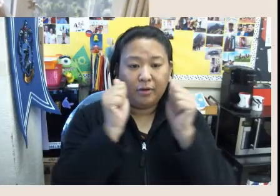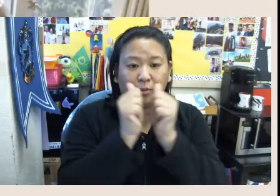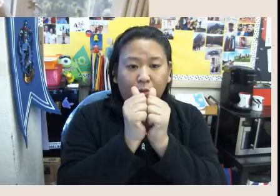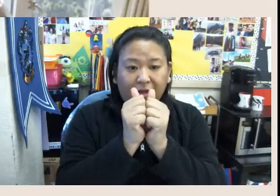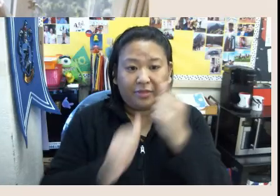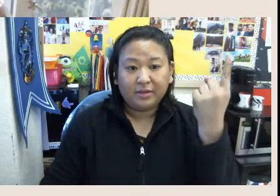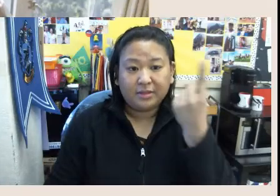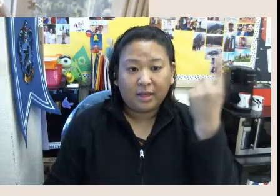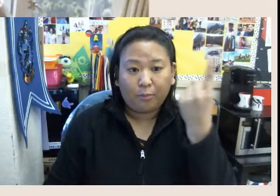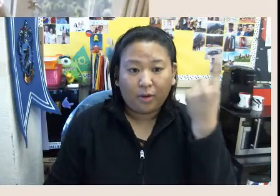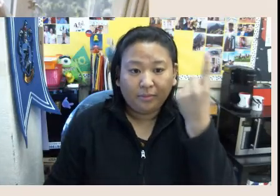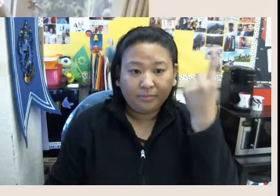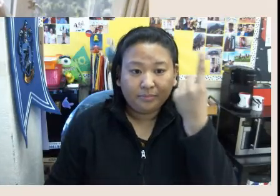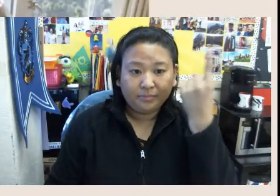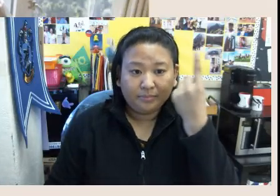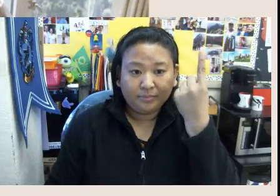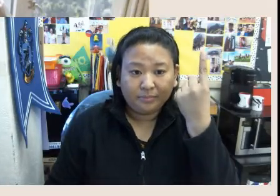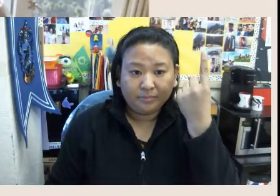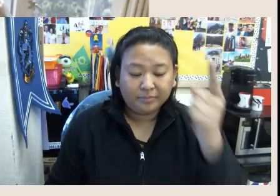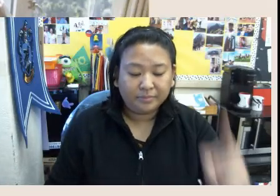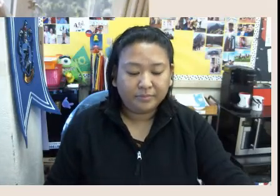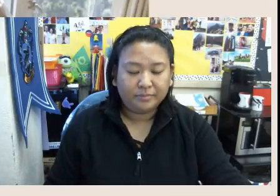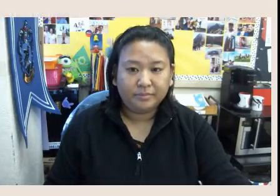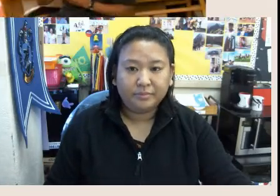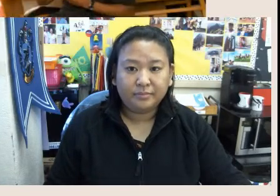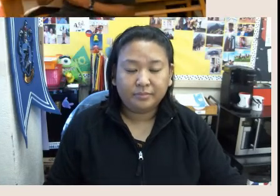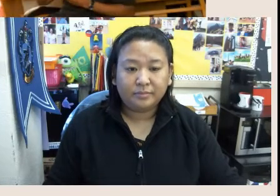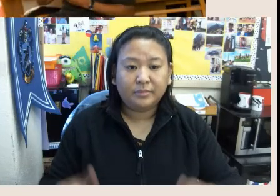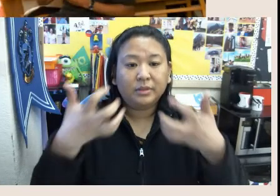Live with someone.